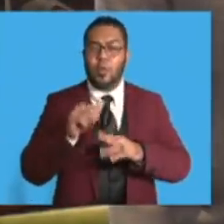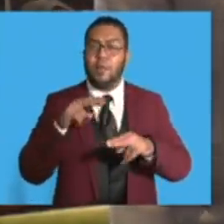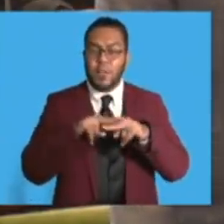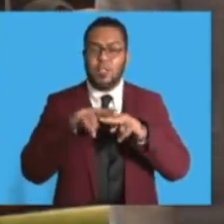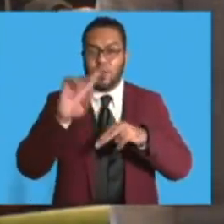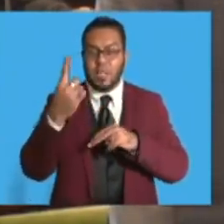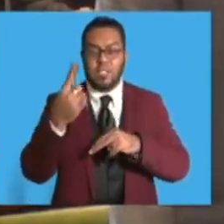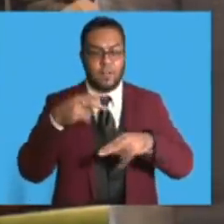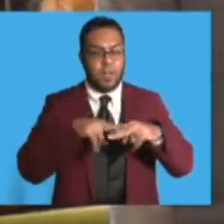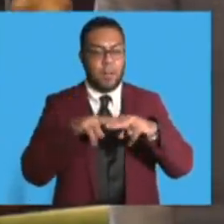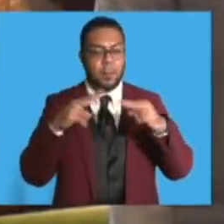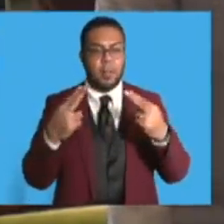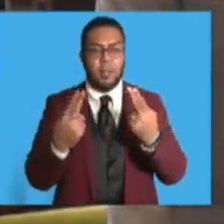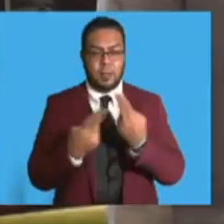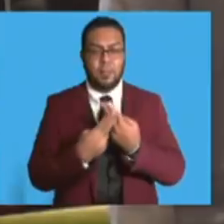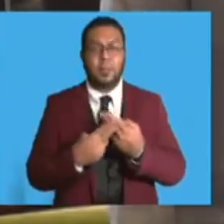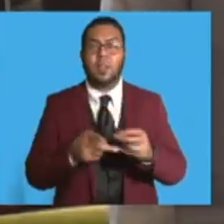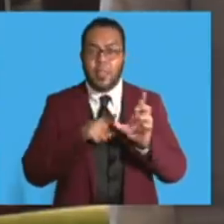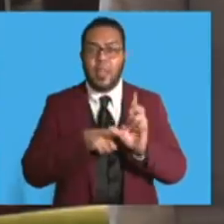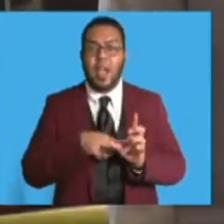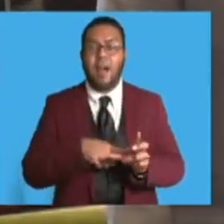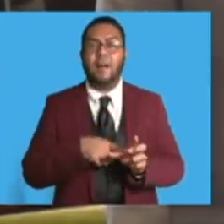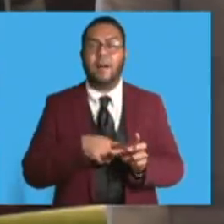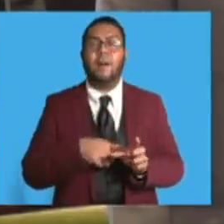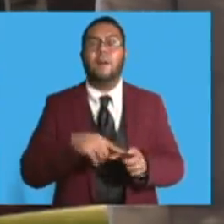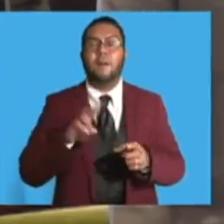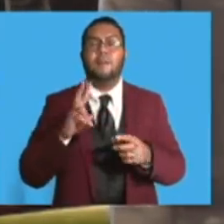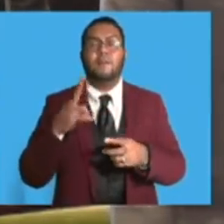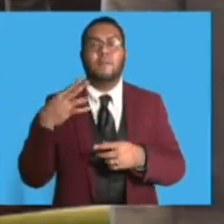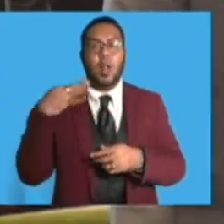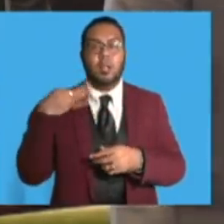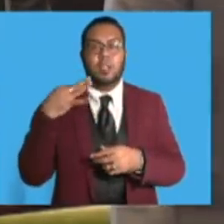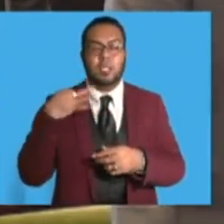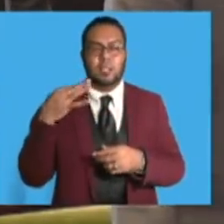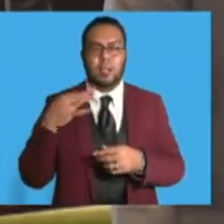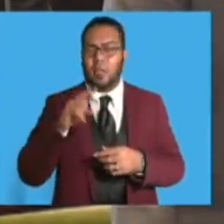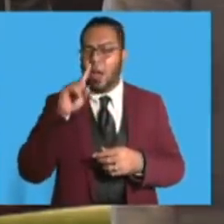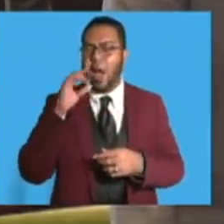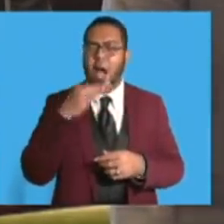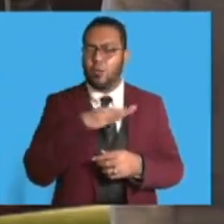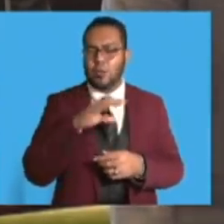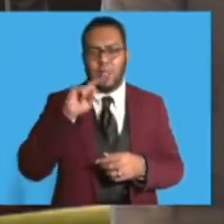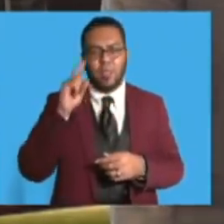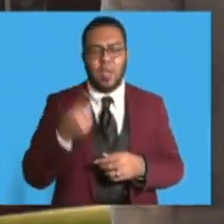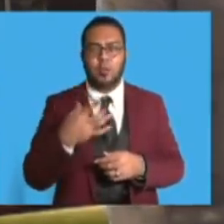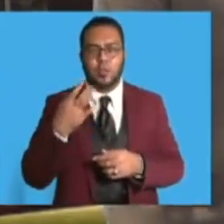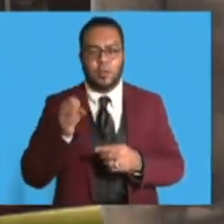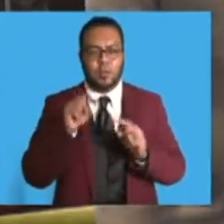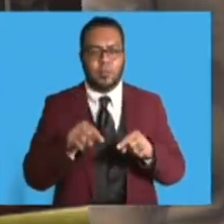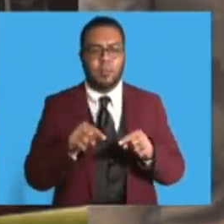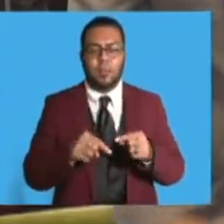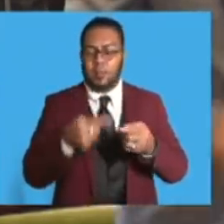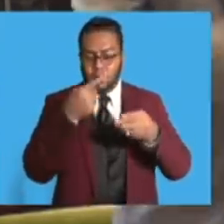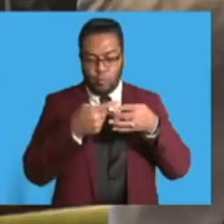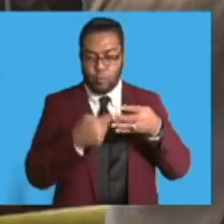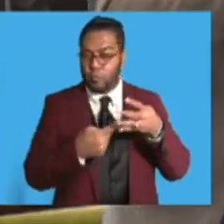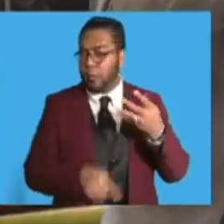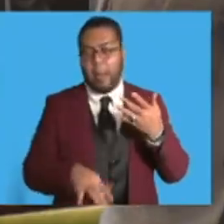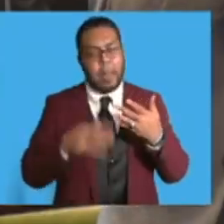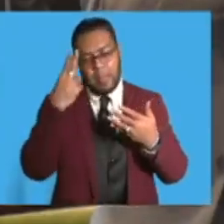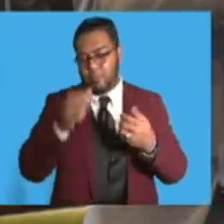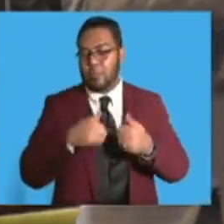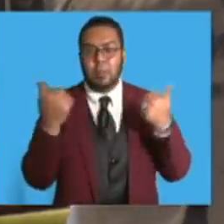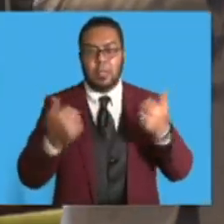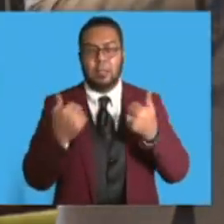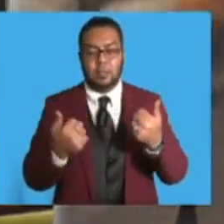family, the young volunteers, the numerous hundreds or thousands of them. It would be amiss of me to mention all the names at